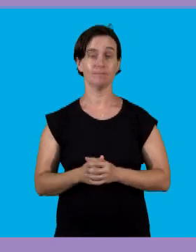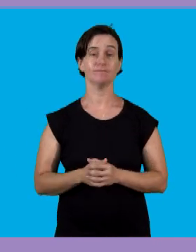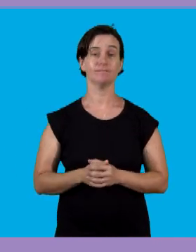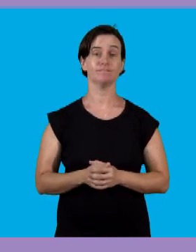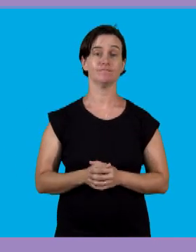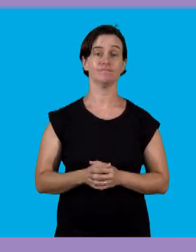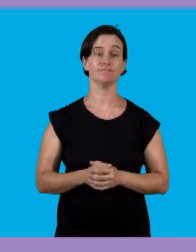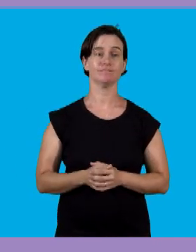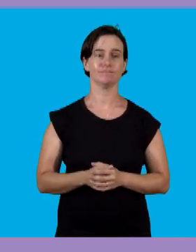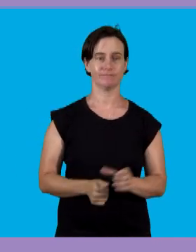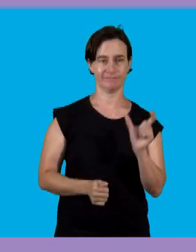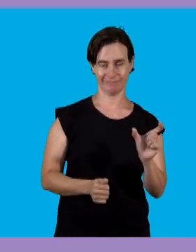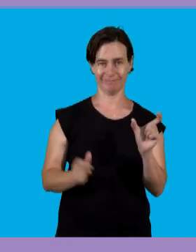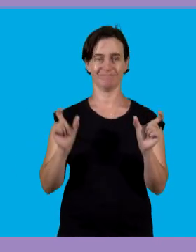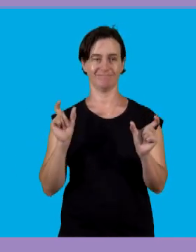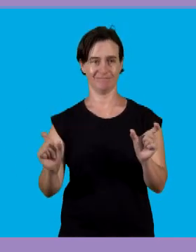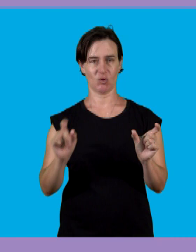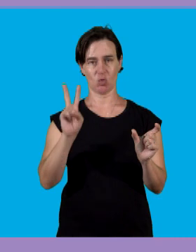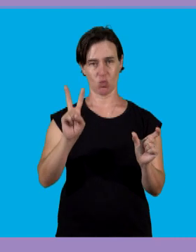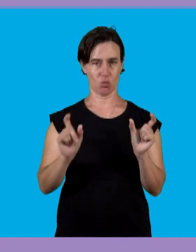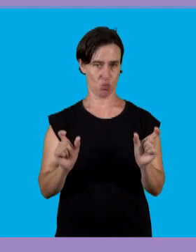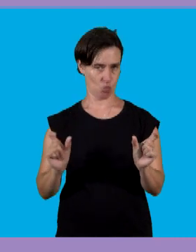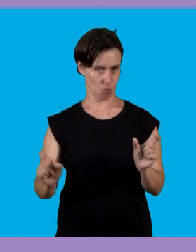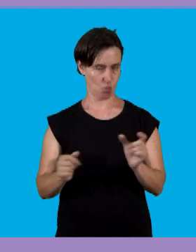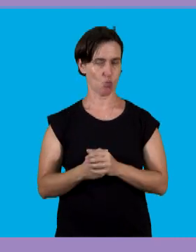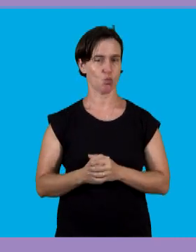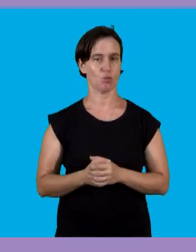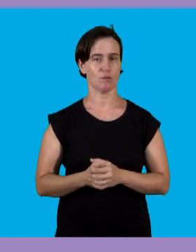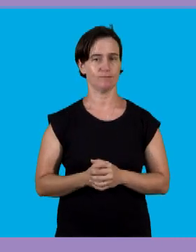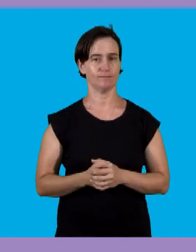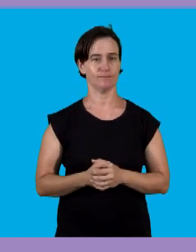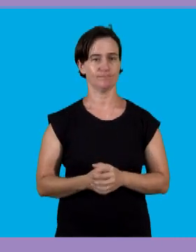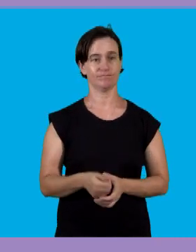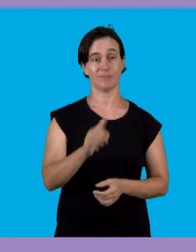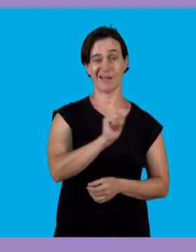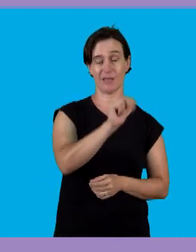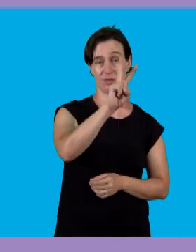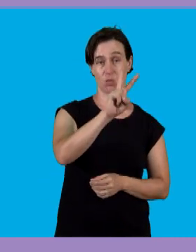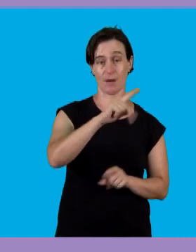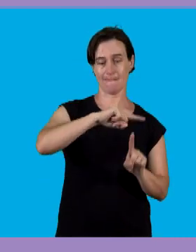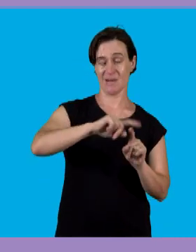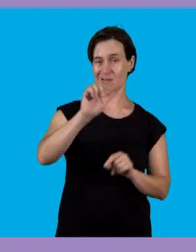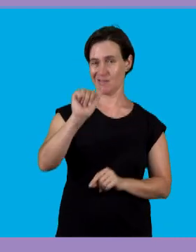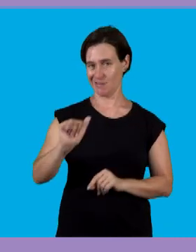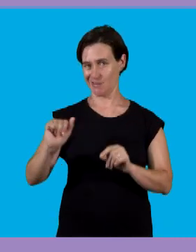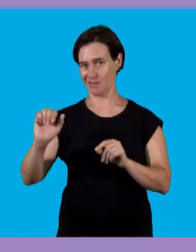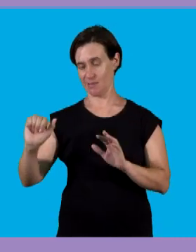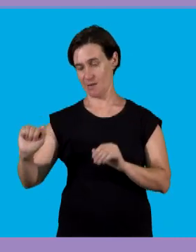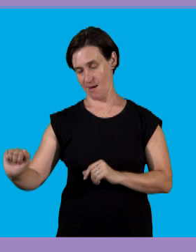2k cubed. We have those 2 terms there. And we have a squared